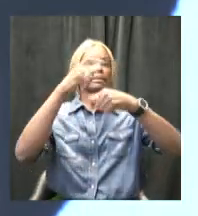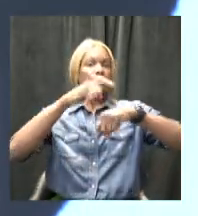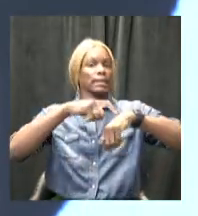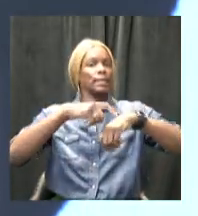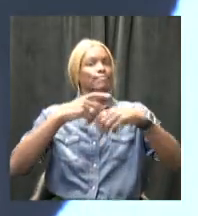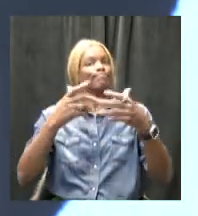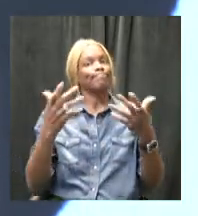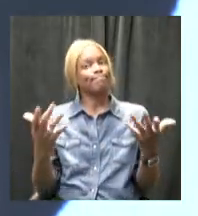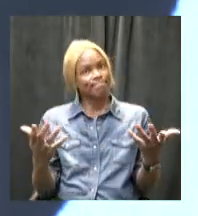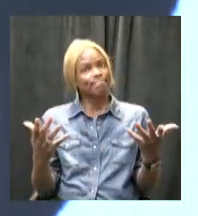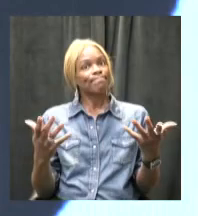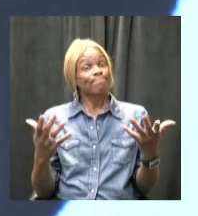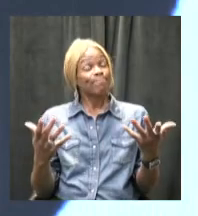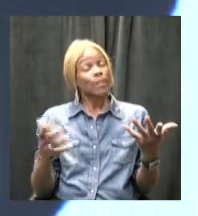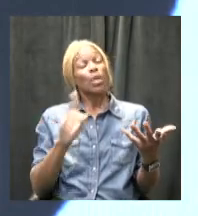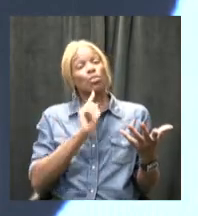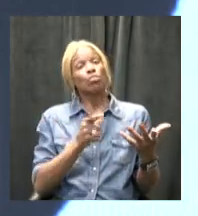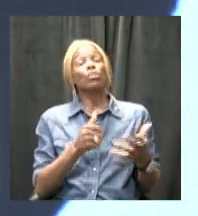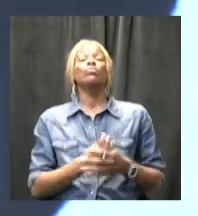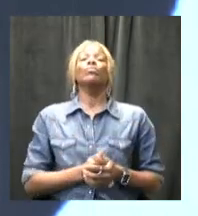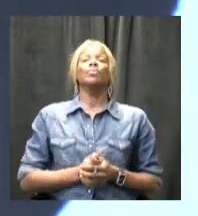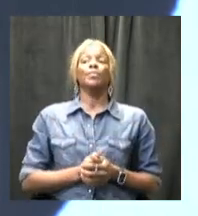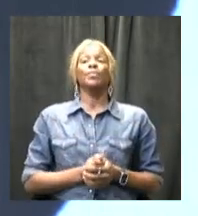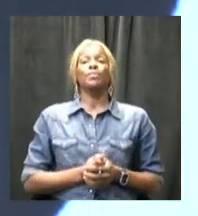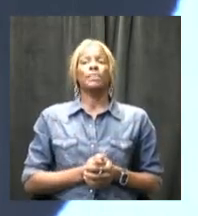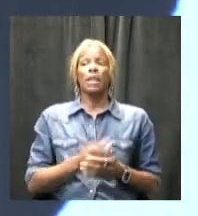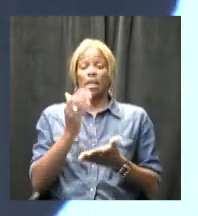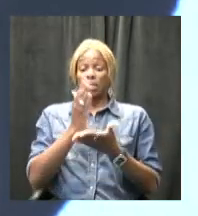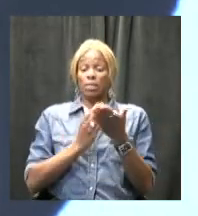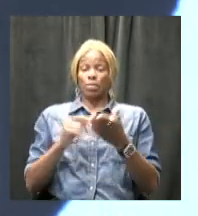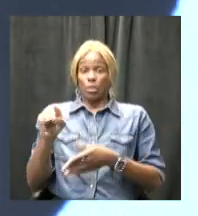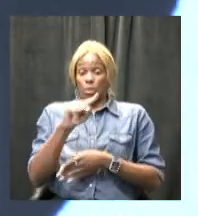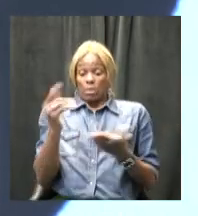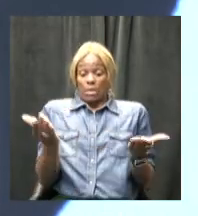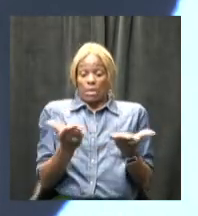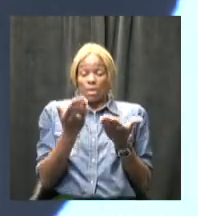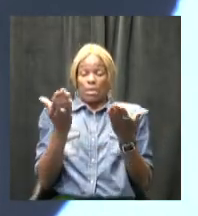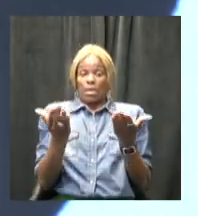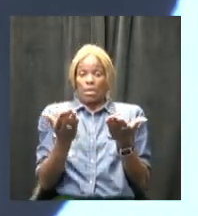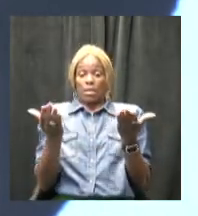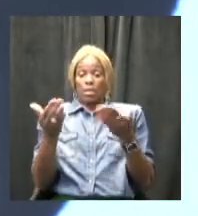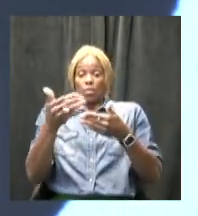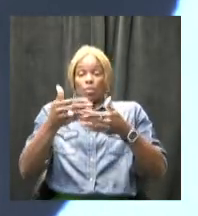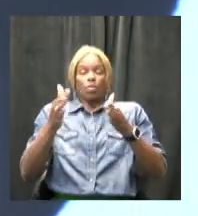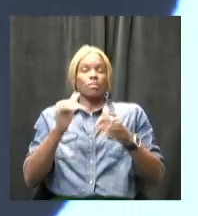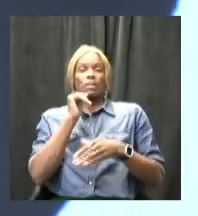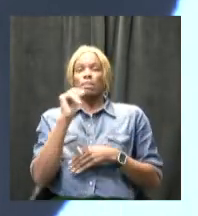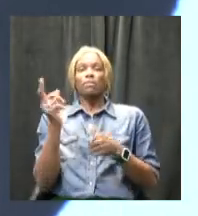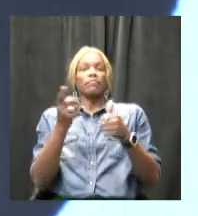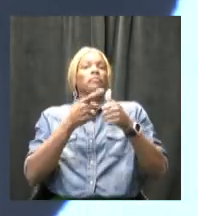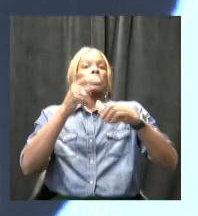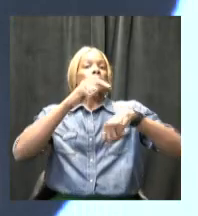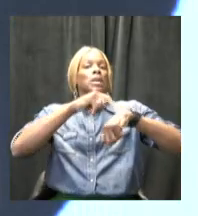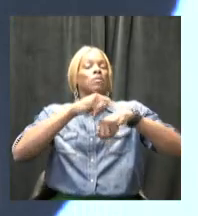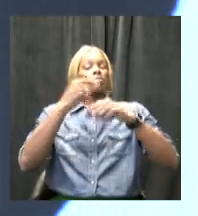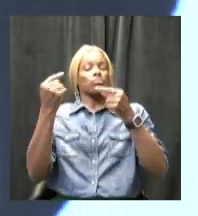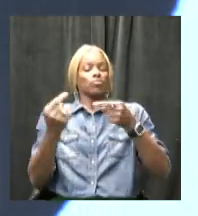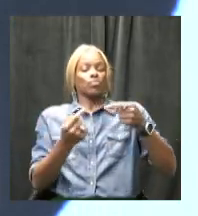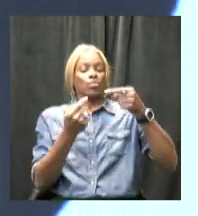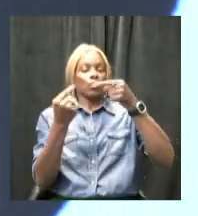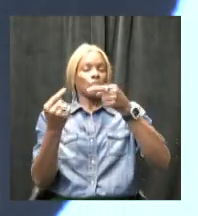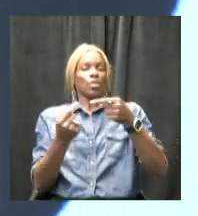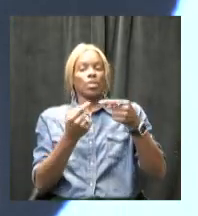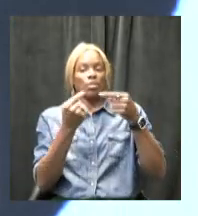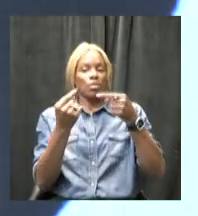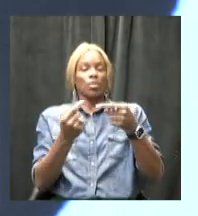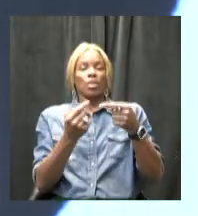times. Matter of fact, friends, some of you in this room, this is not the first time that you've had to deal with difficulties in your